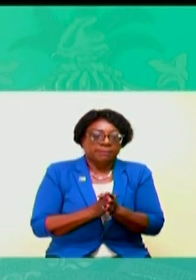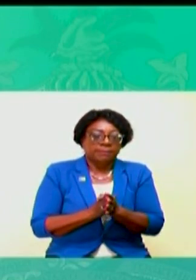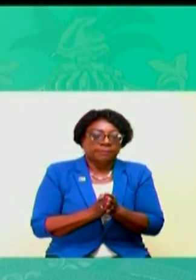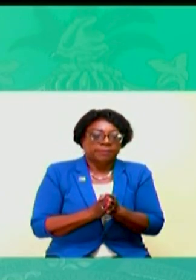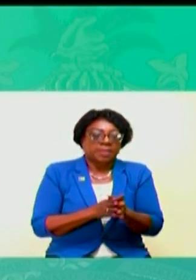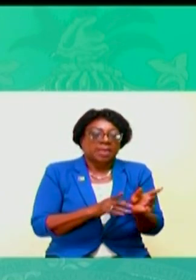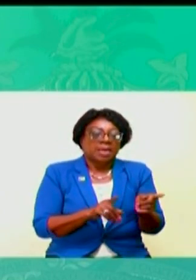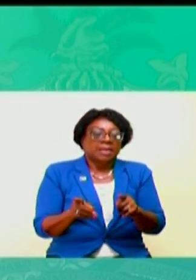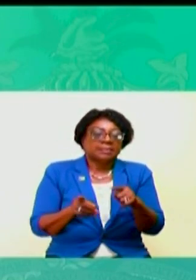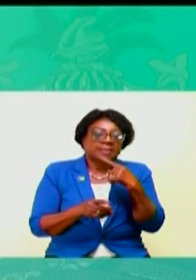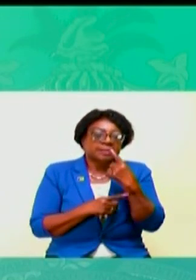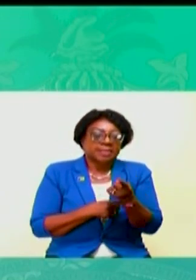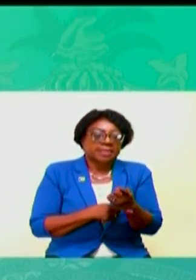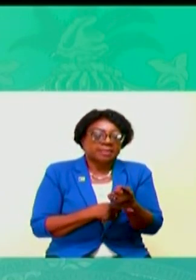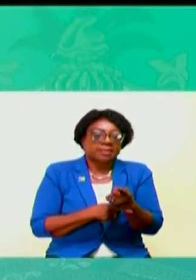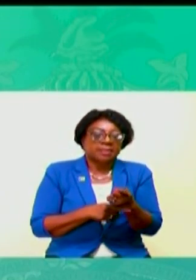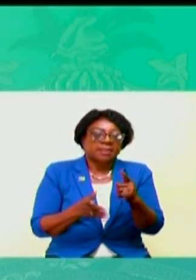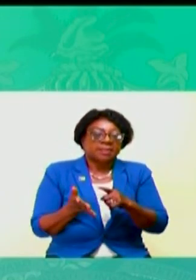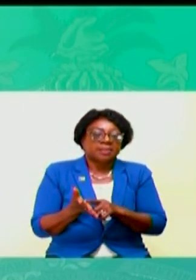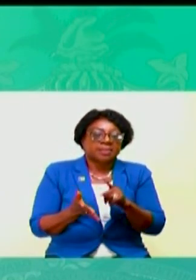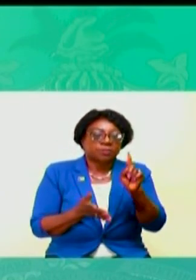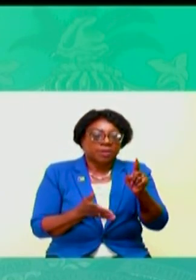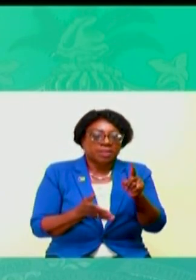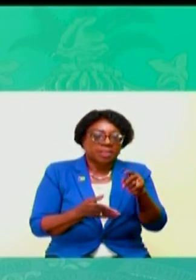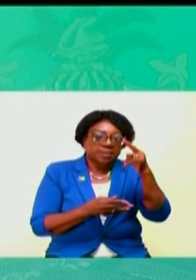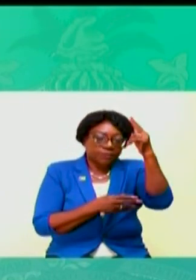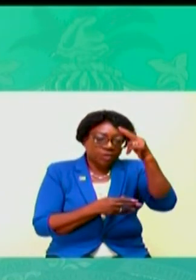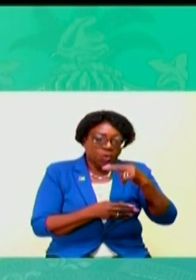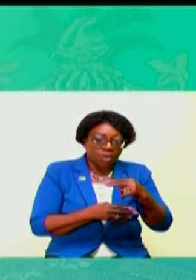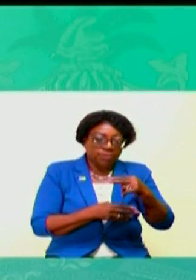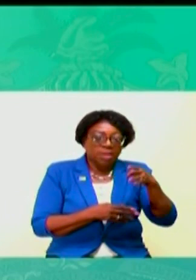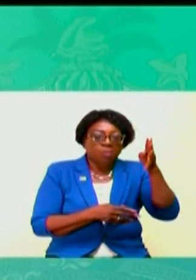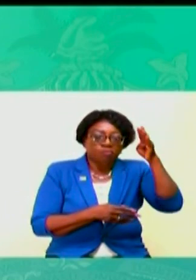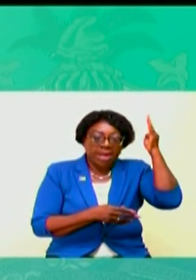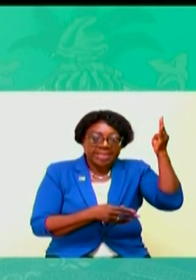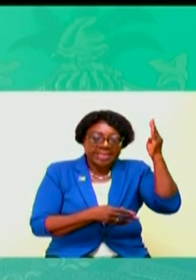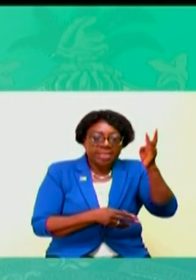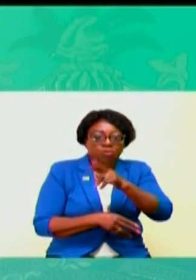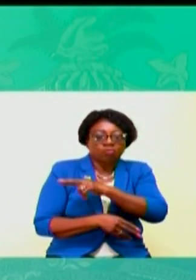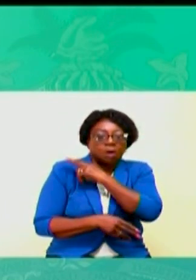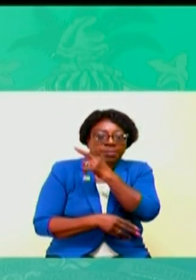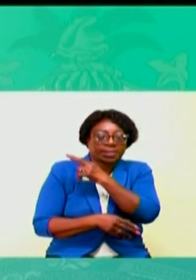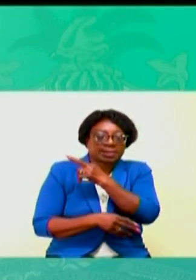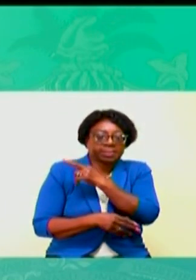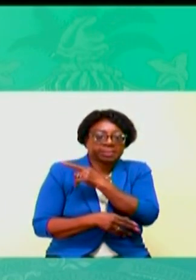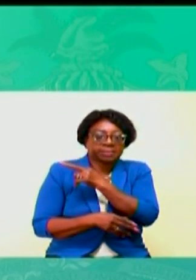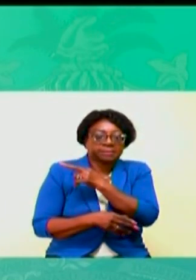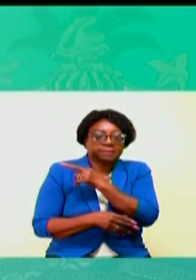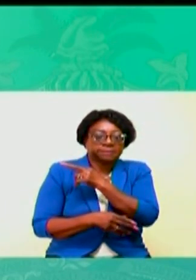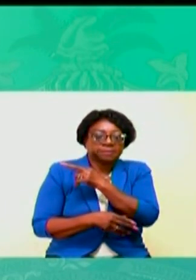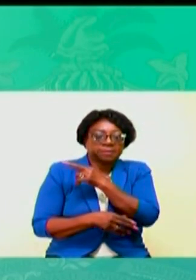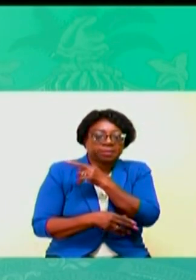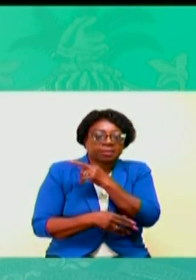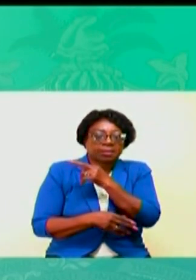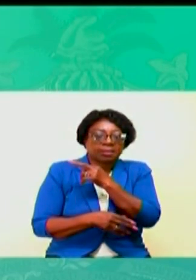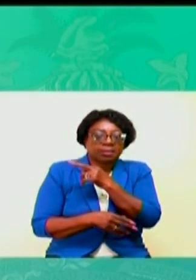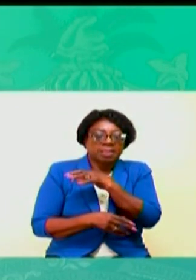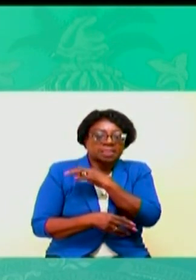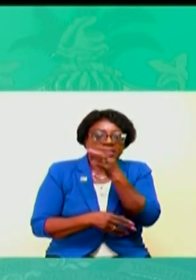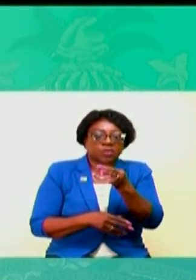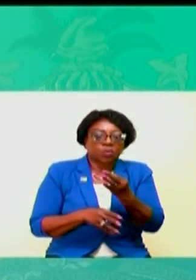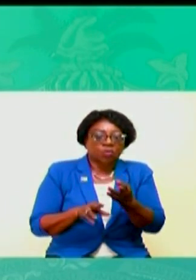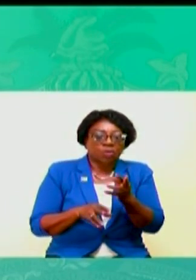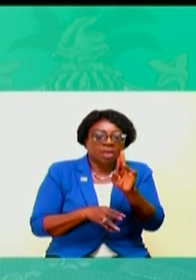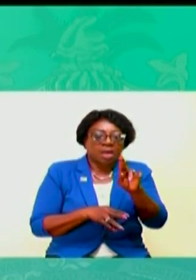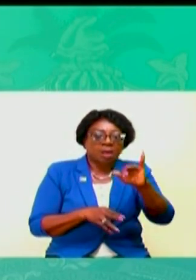as I said, this one is for the Honorable Bradley Roberts, and Ms. Roberts, his soul is resting in peace. Before